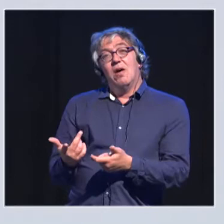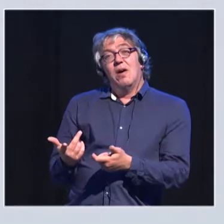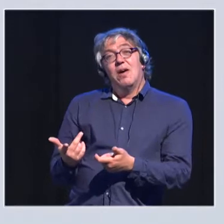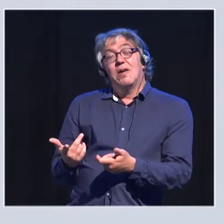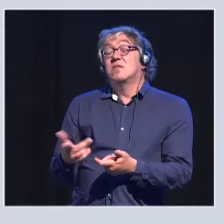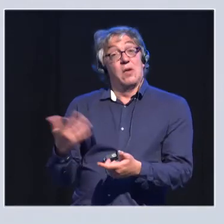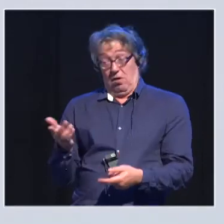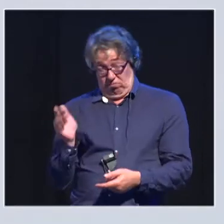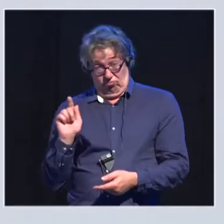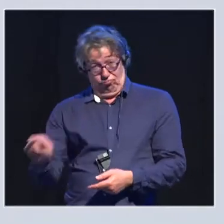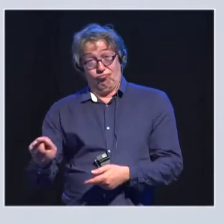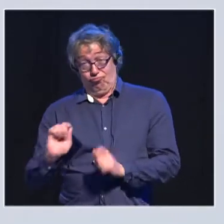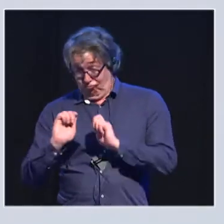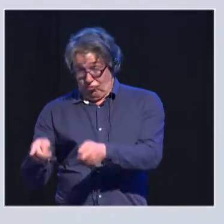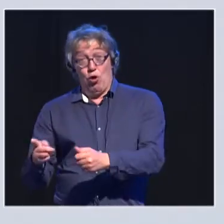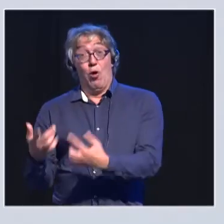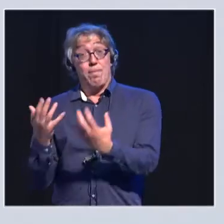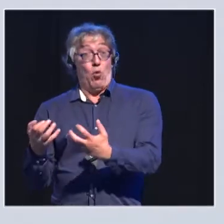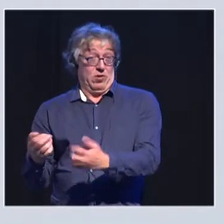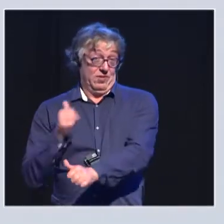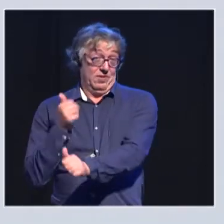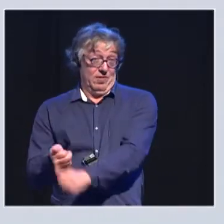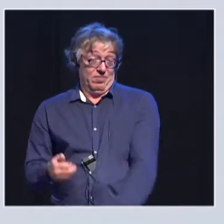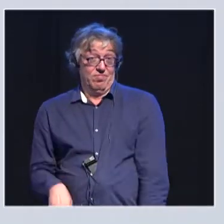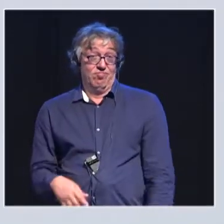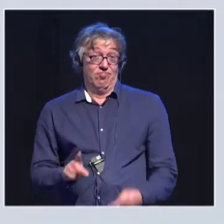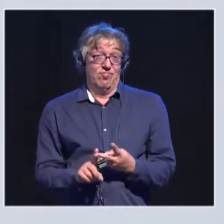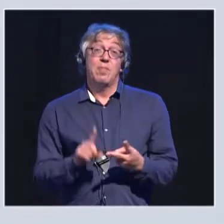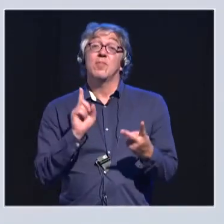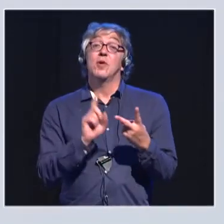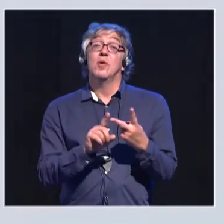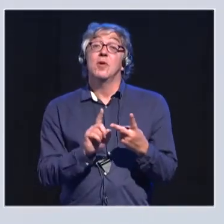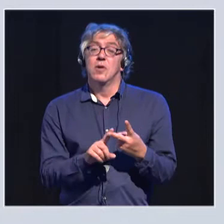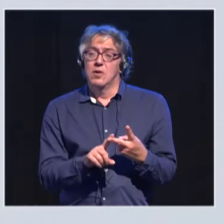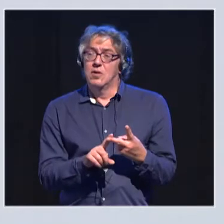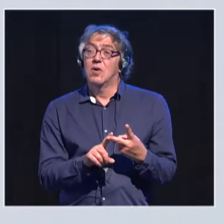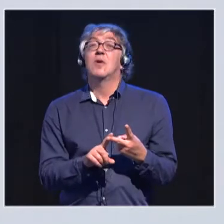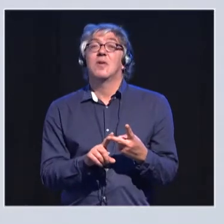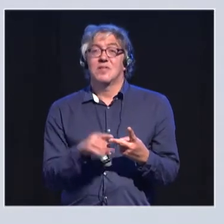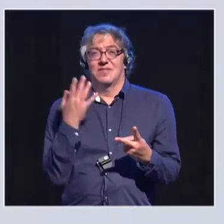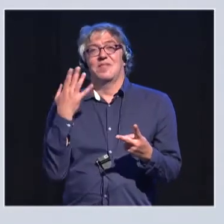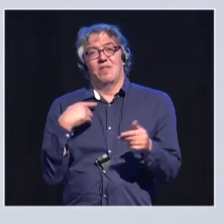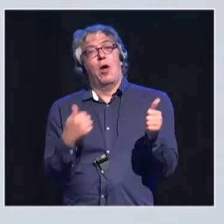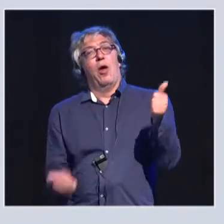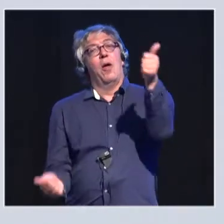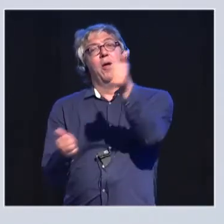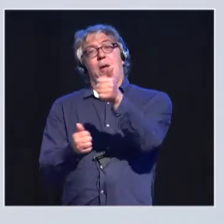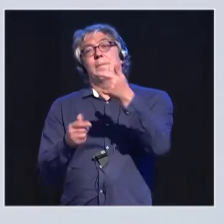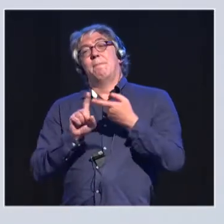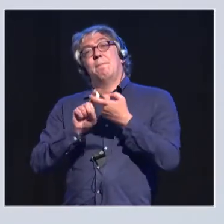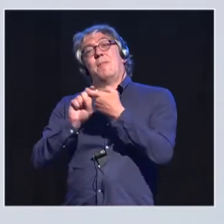to practicalize it hands-on. Another approach I use is the approach of mentorship. So I have a group of us who